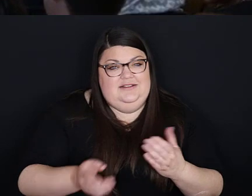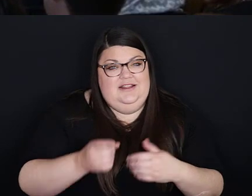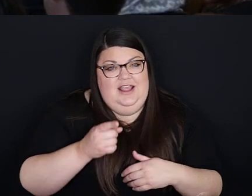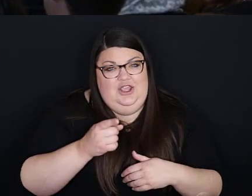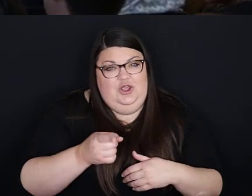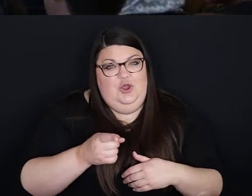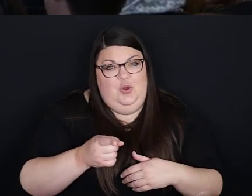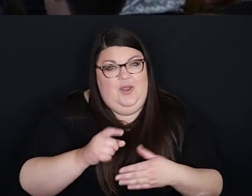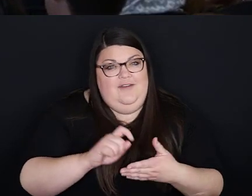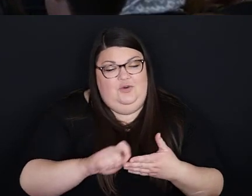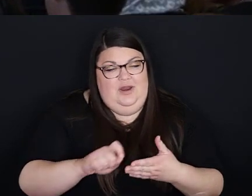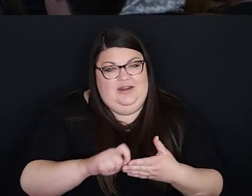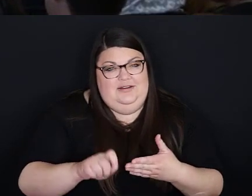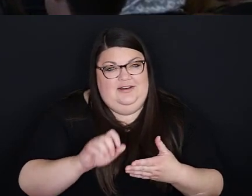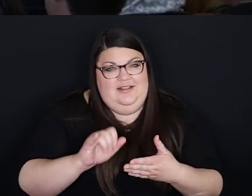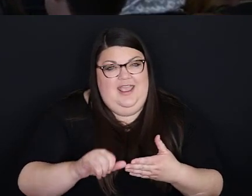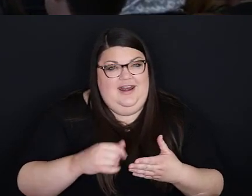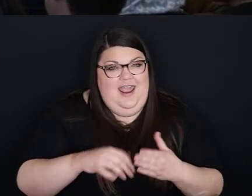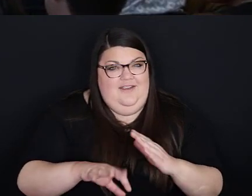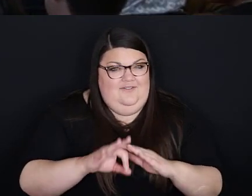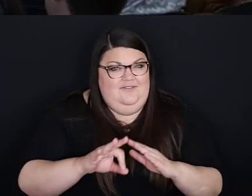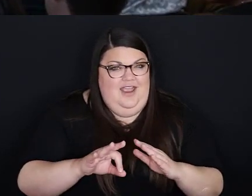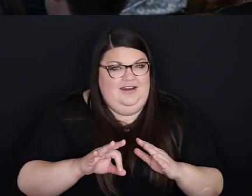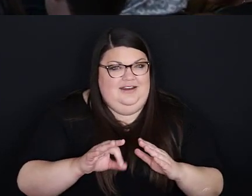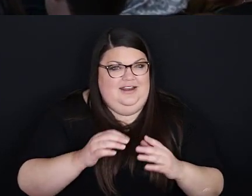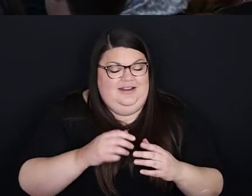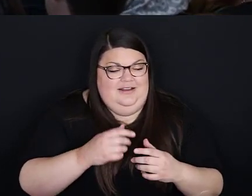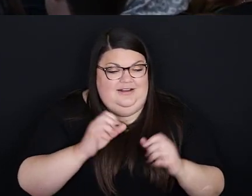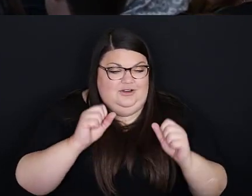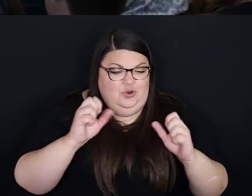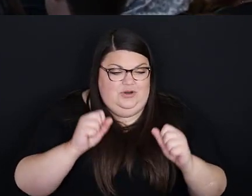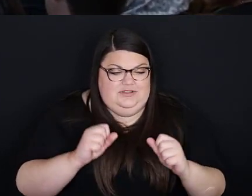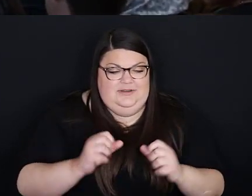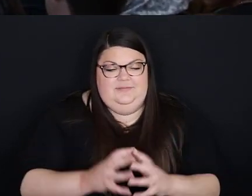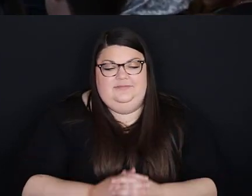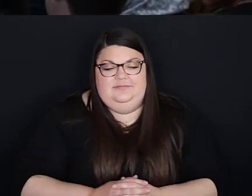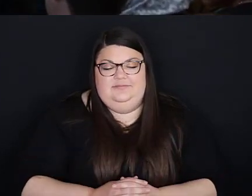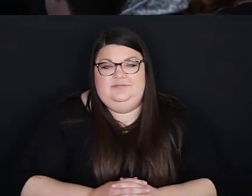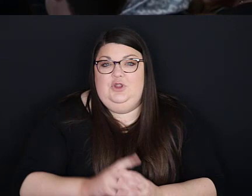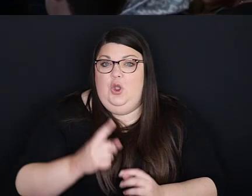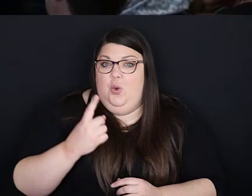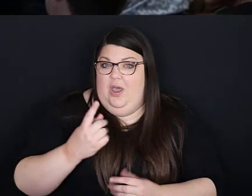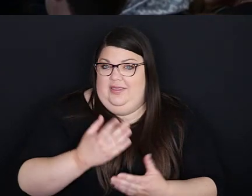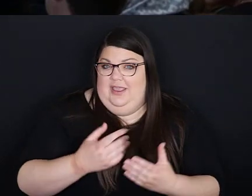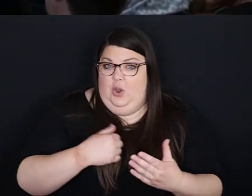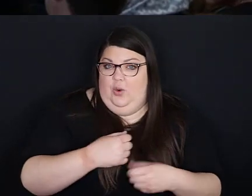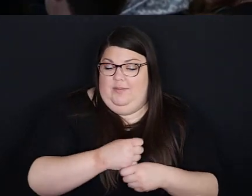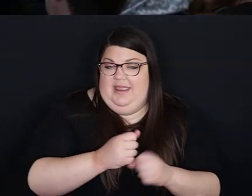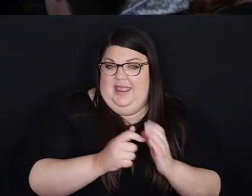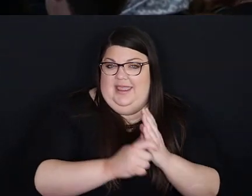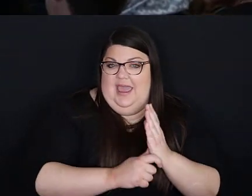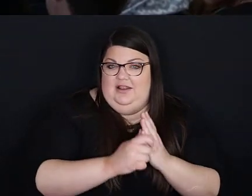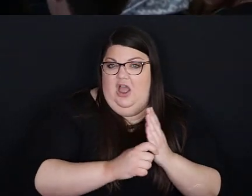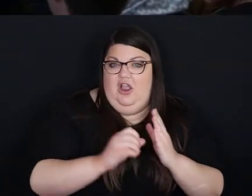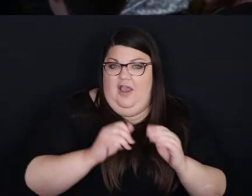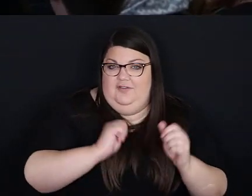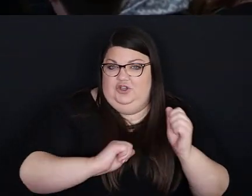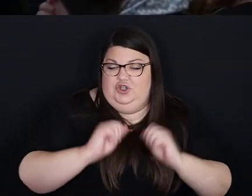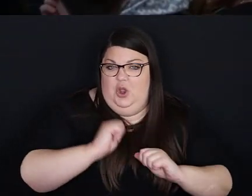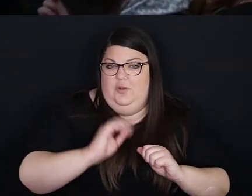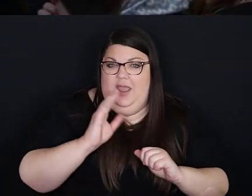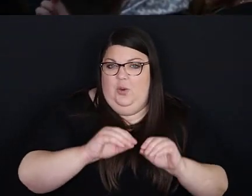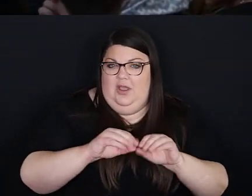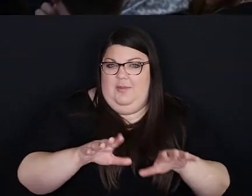that you have written that I find extraordinary. One, we're making a catalog of the show, which will come